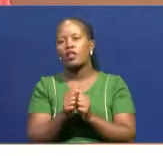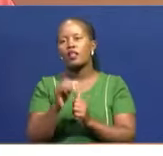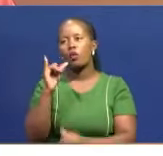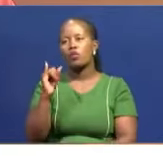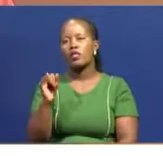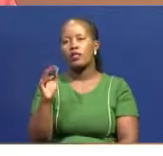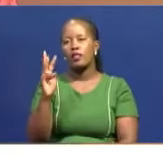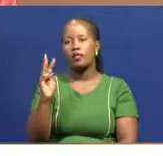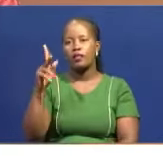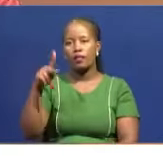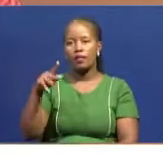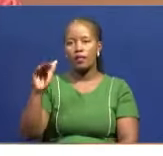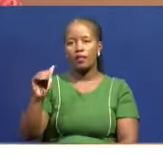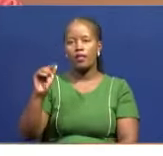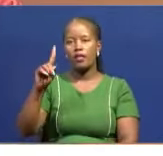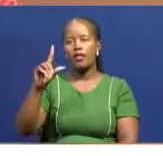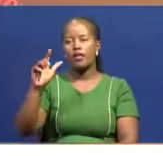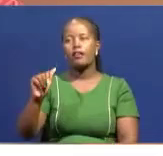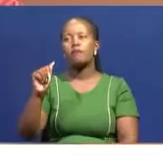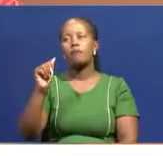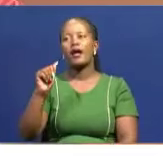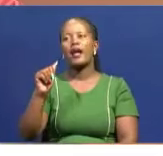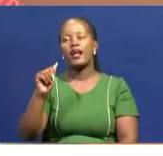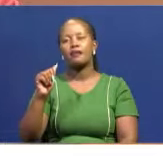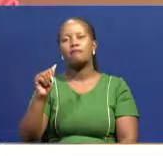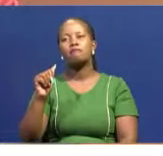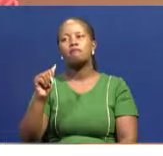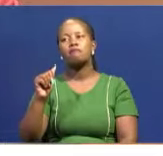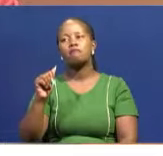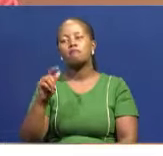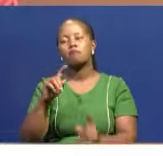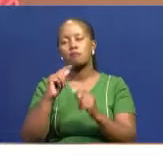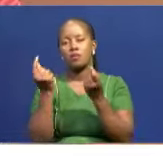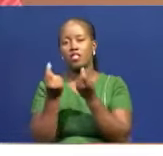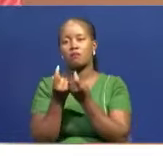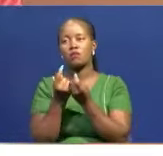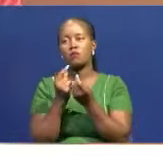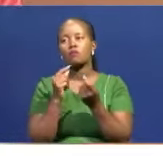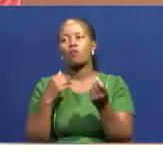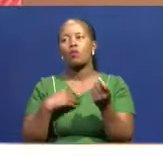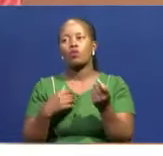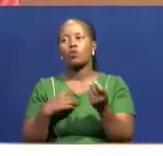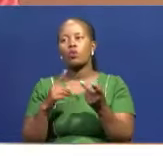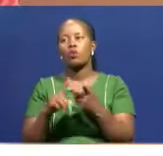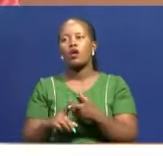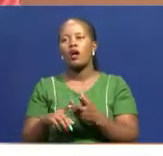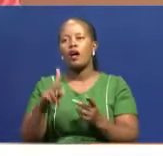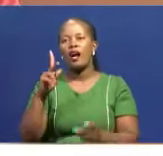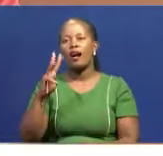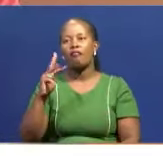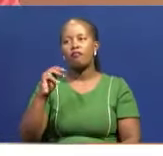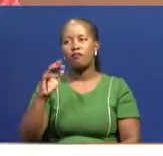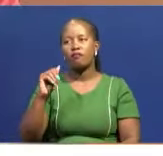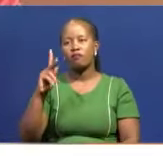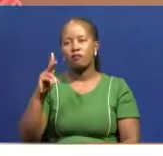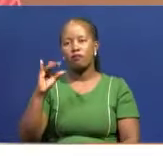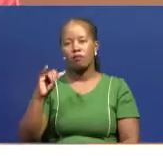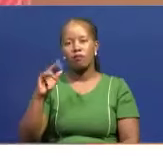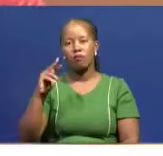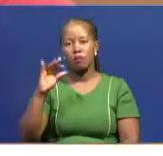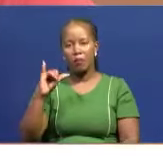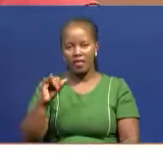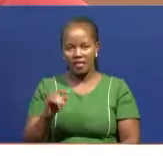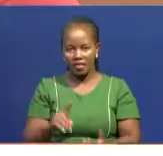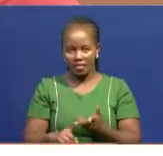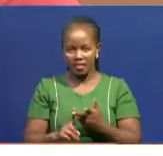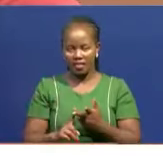Impala. Then aligned with which there's Makini, there's Riara, there's some schools around that area.